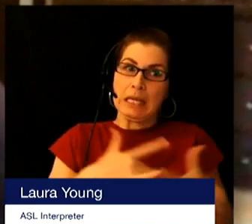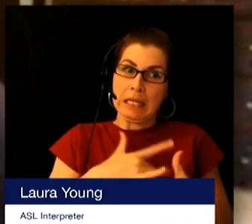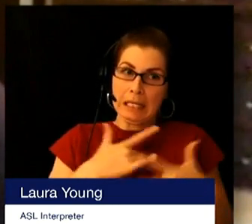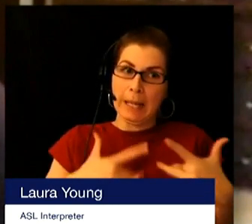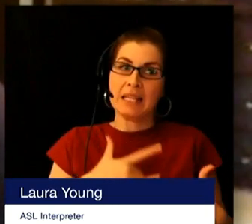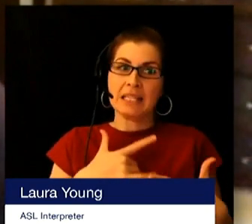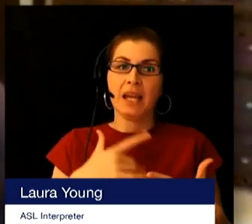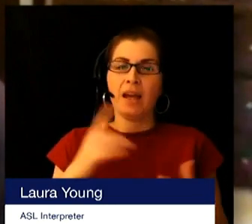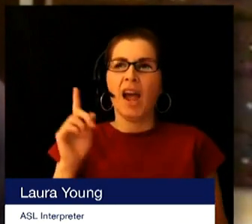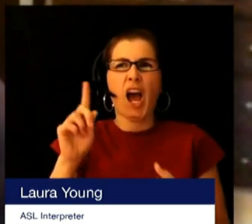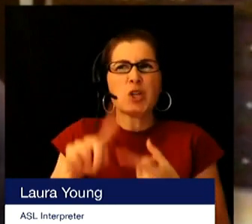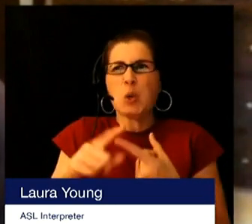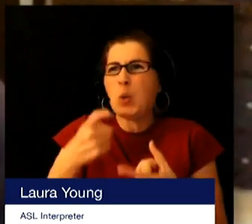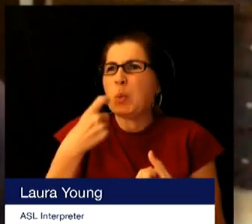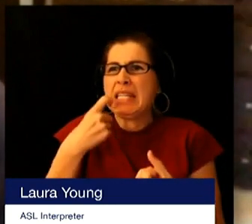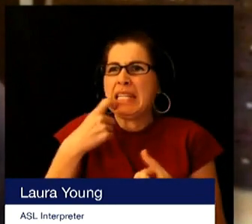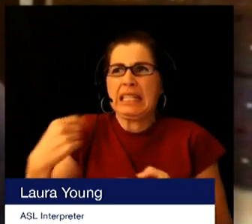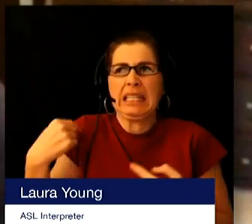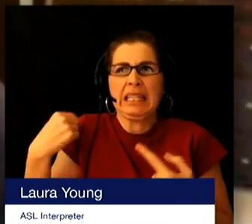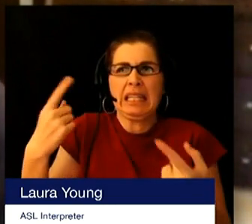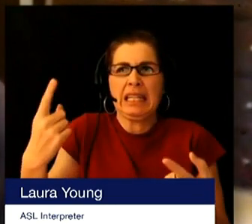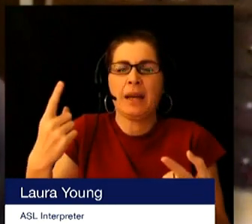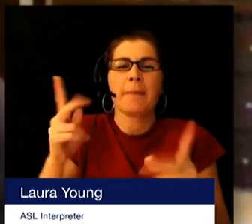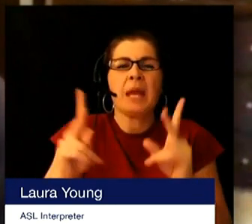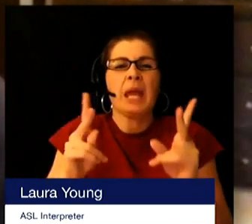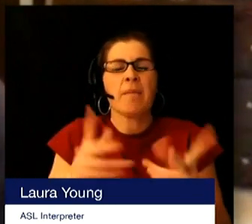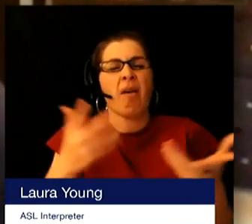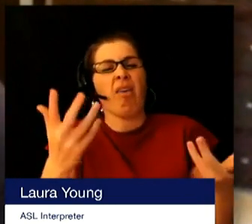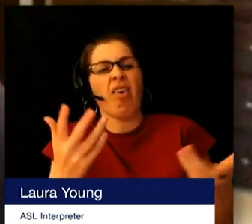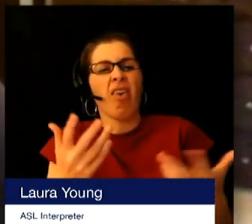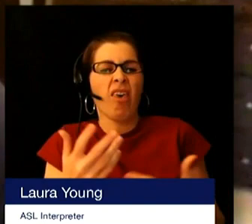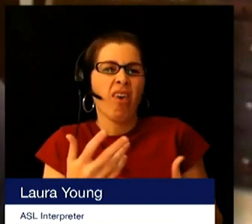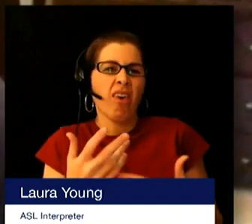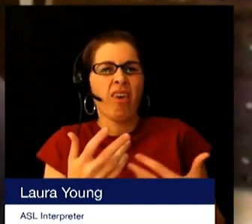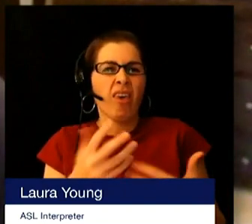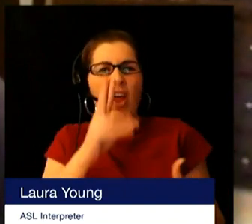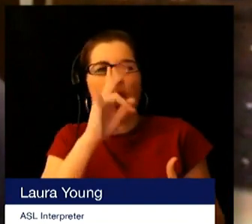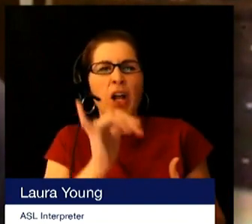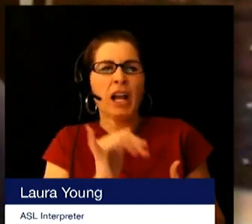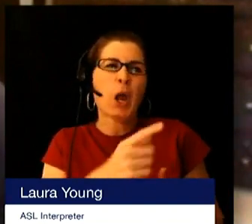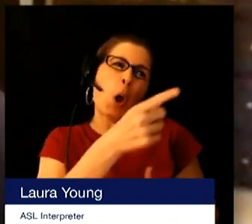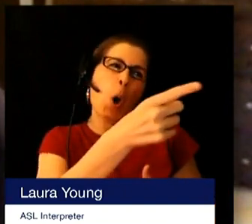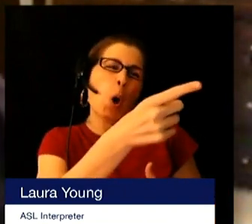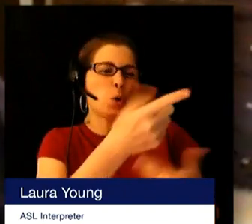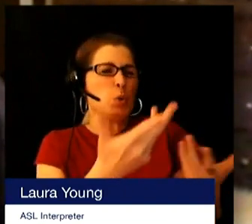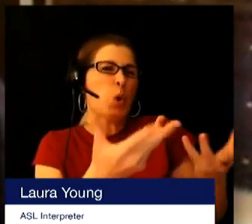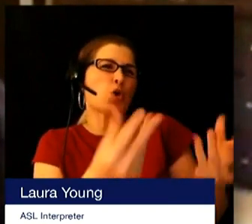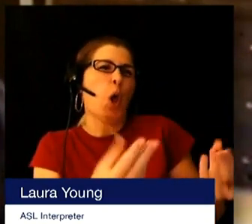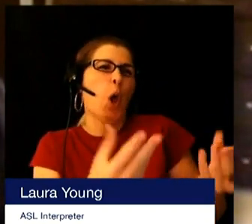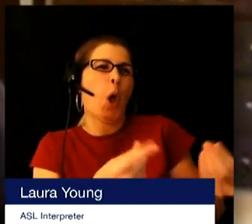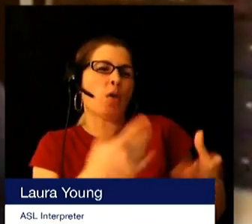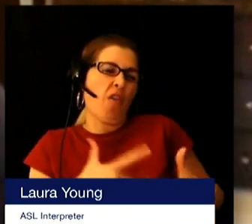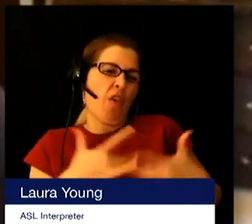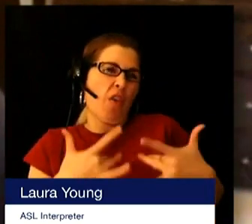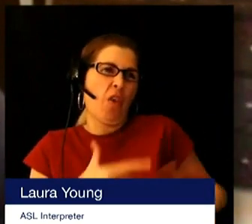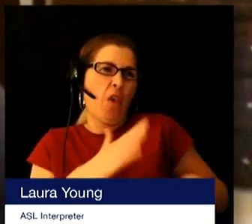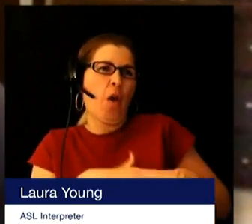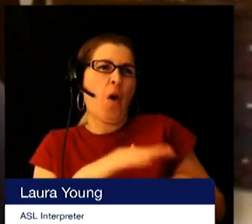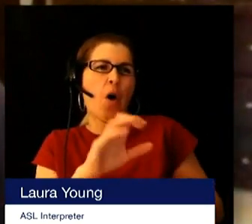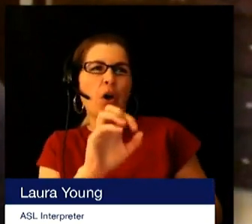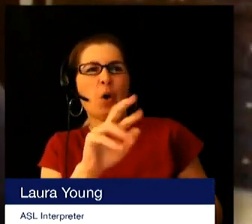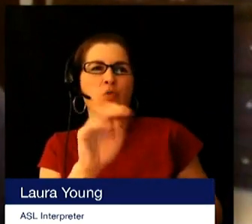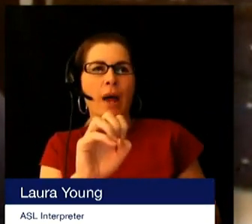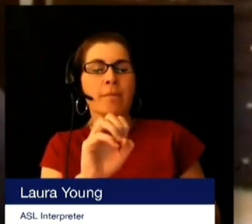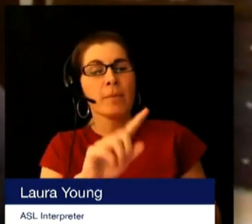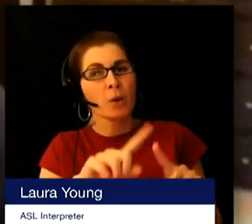up until recent decades when it became politicized to look like you might be soft on crime in some way.